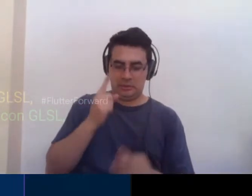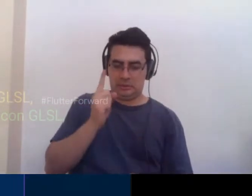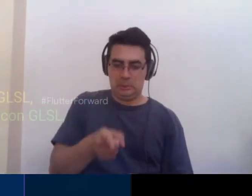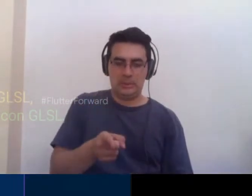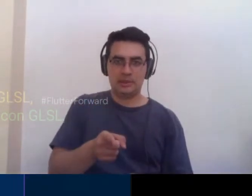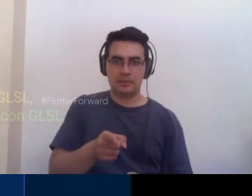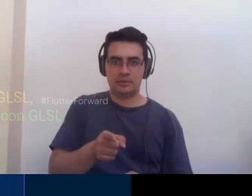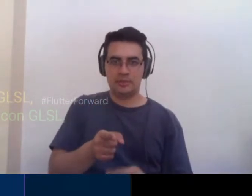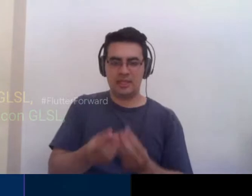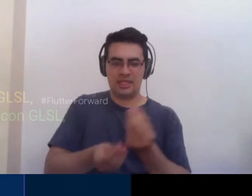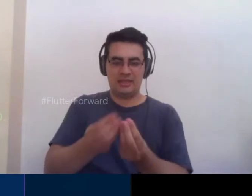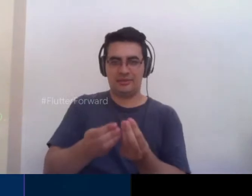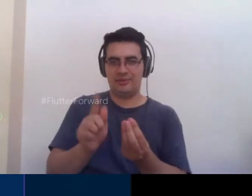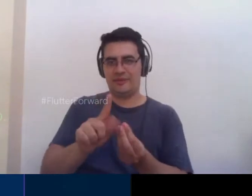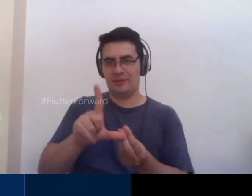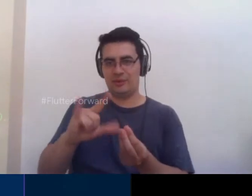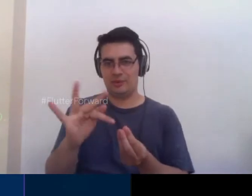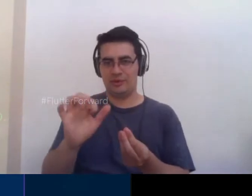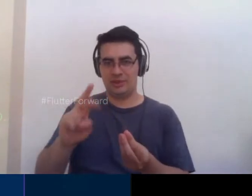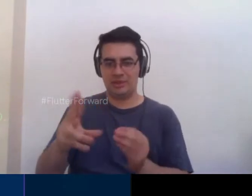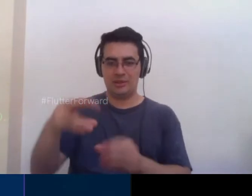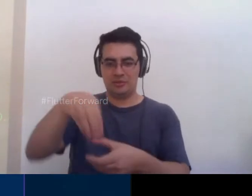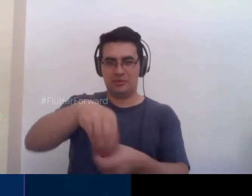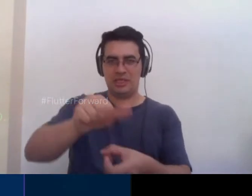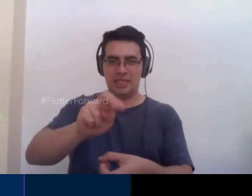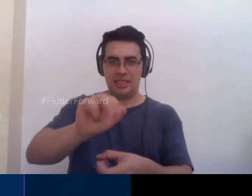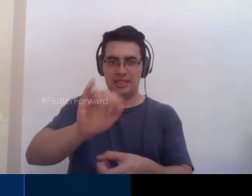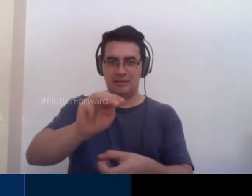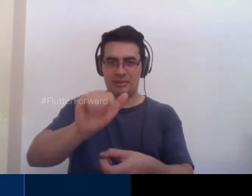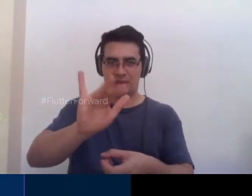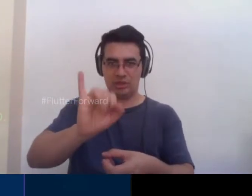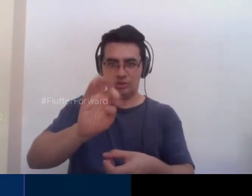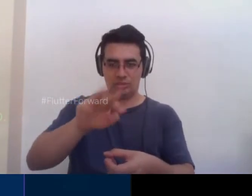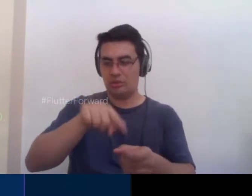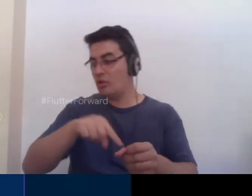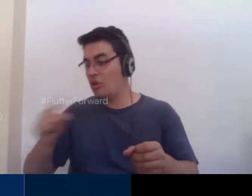with GLSL, and we're using it in a custom painter.